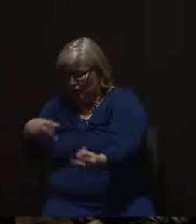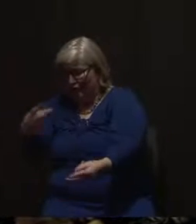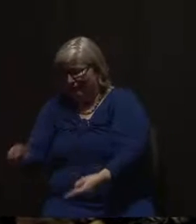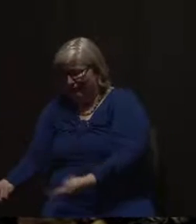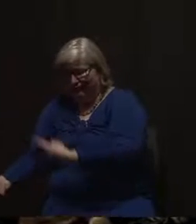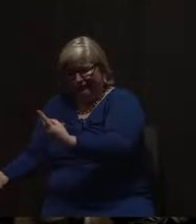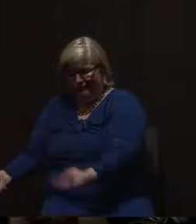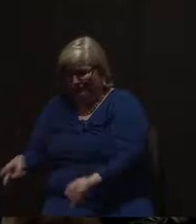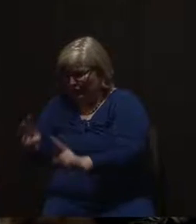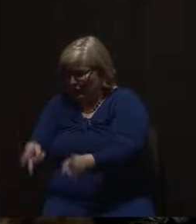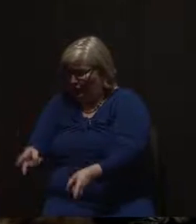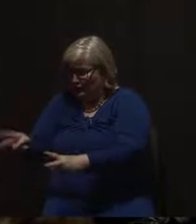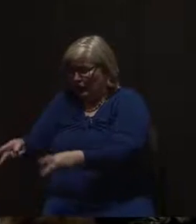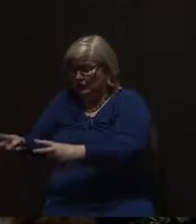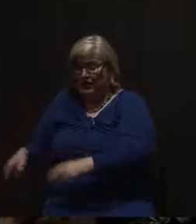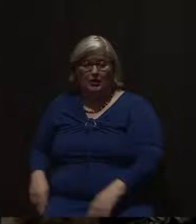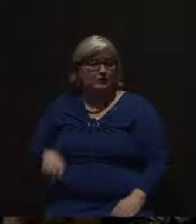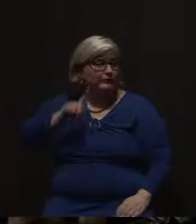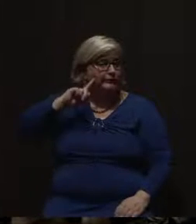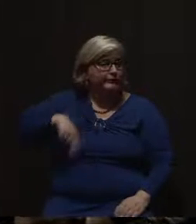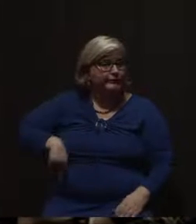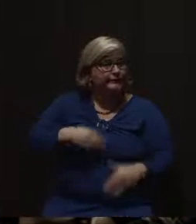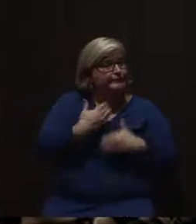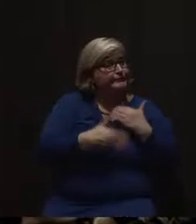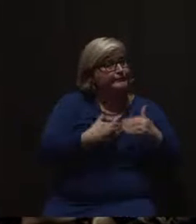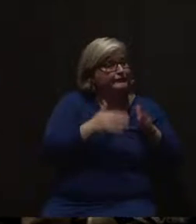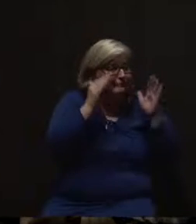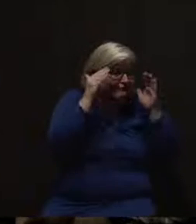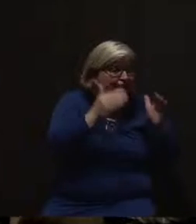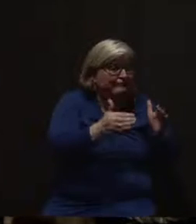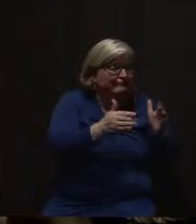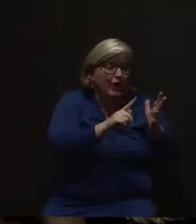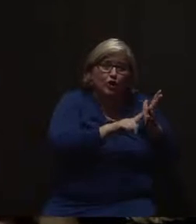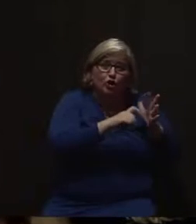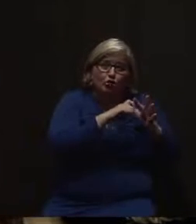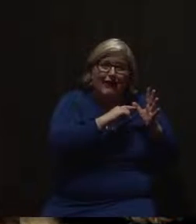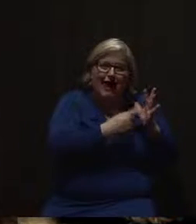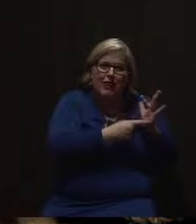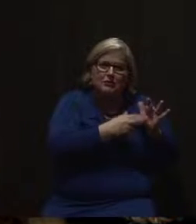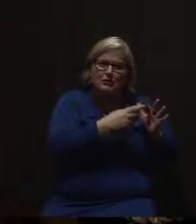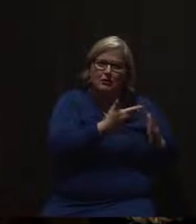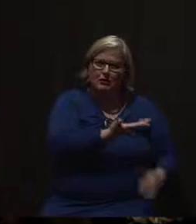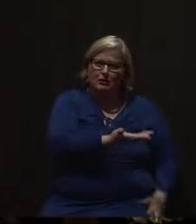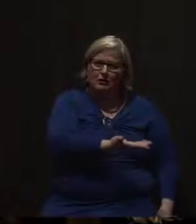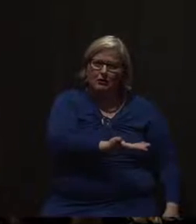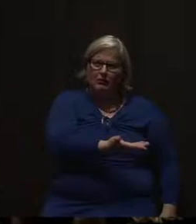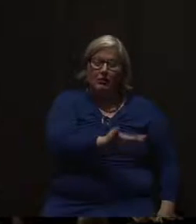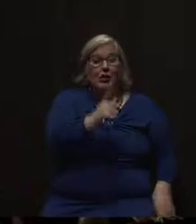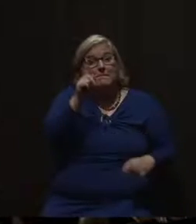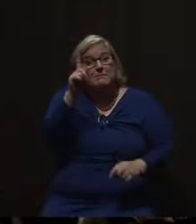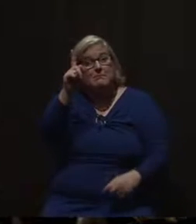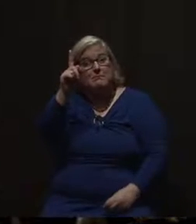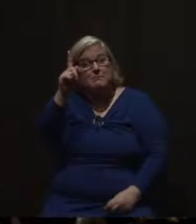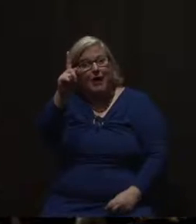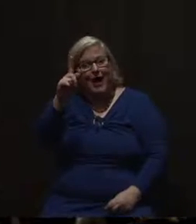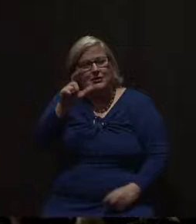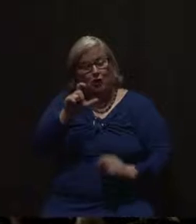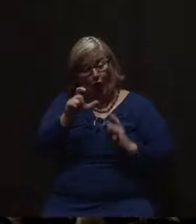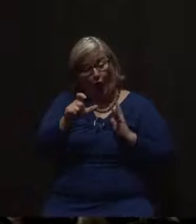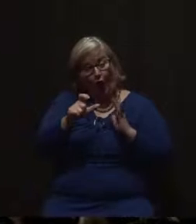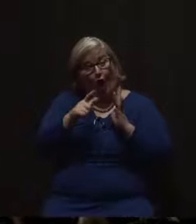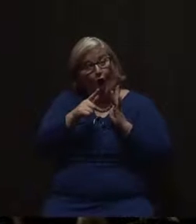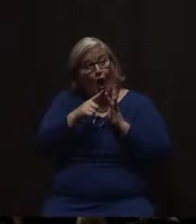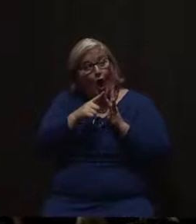seem to have a problem with doing that at the same time. Compassion, on the other hand, is not limited to members of our own group.